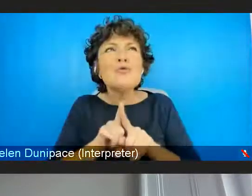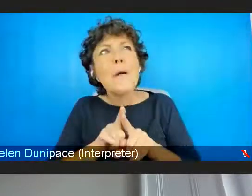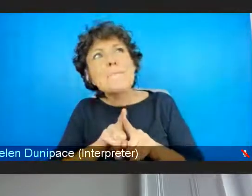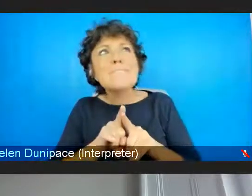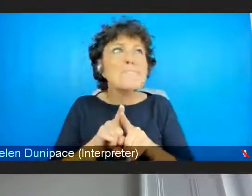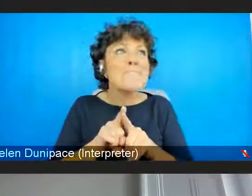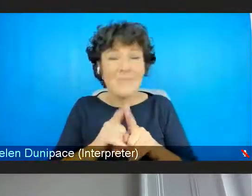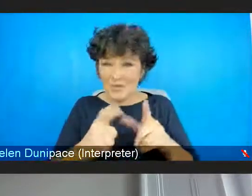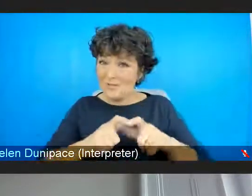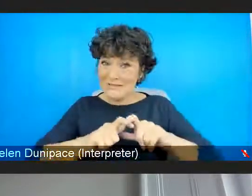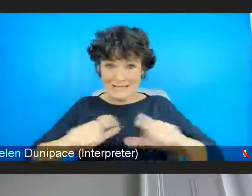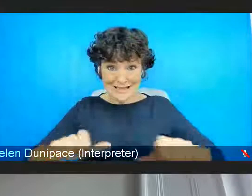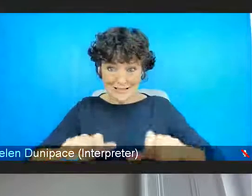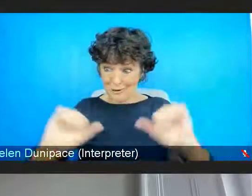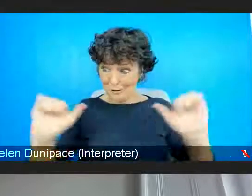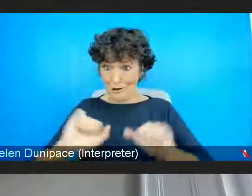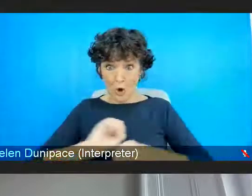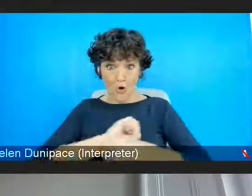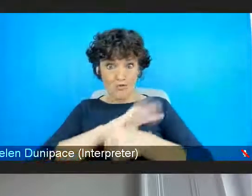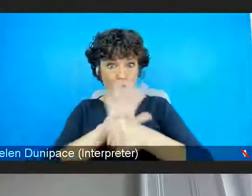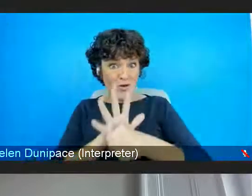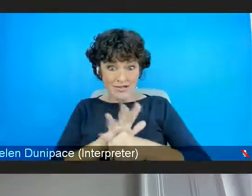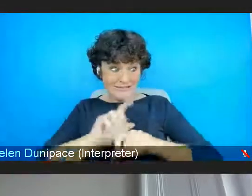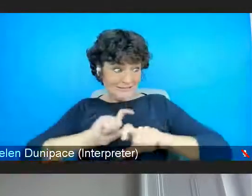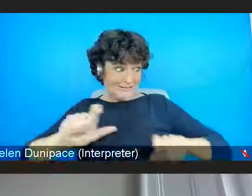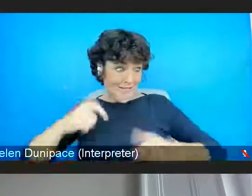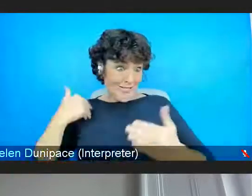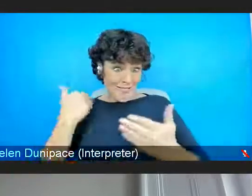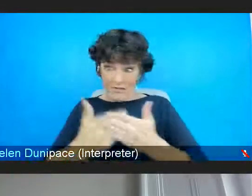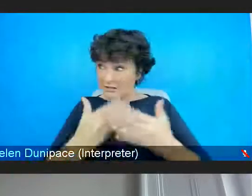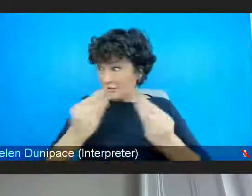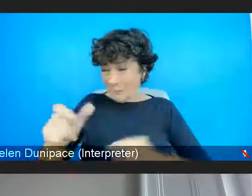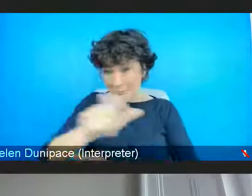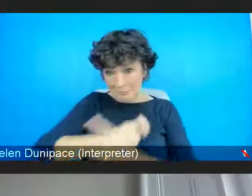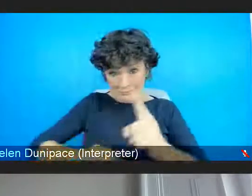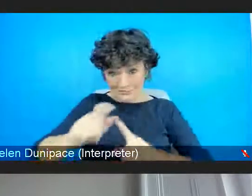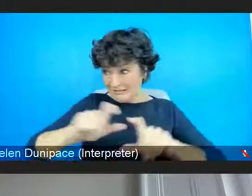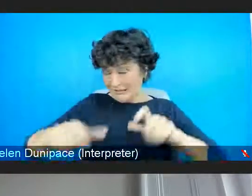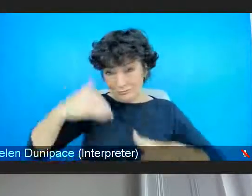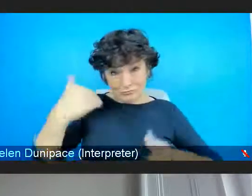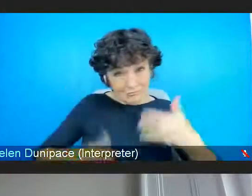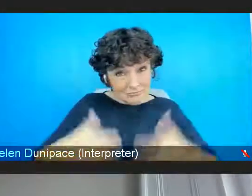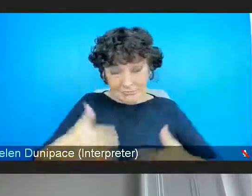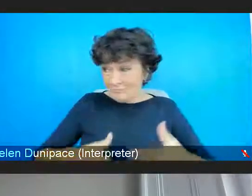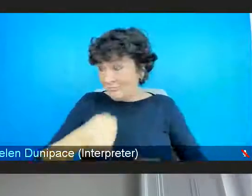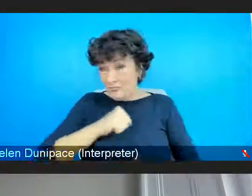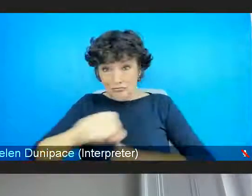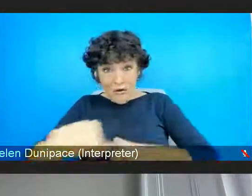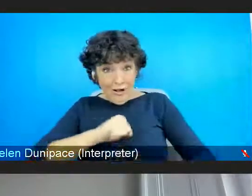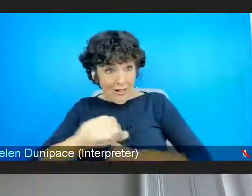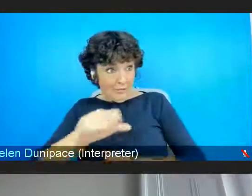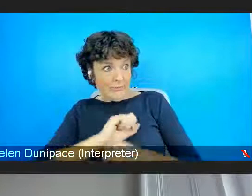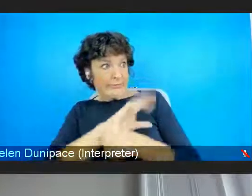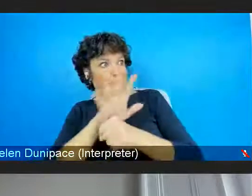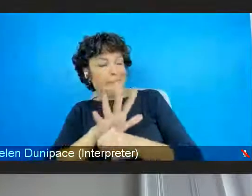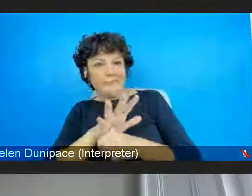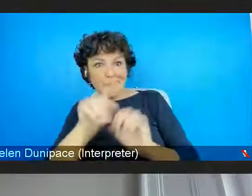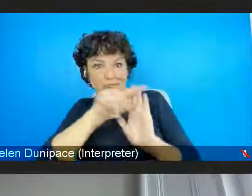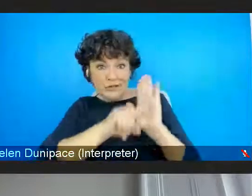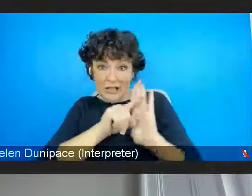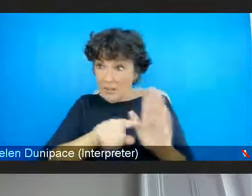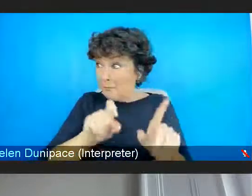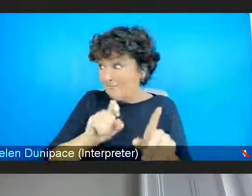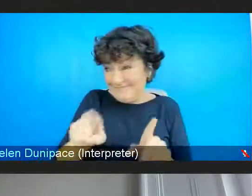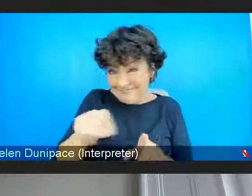living through a pandemic, and many communities are struggling with the effects of that. And most of our, I'd imagine, voluntary sector